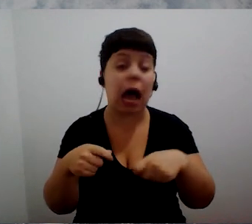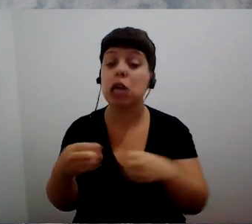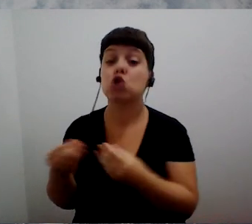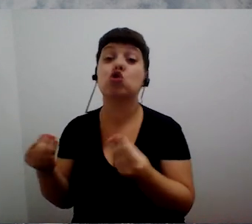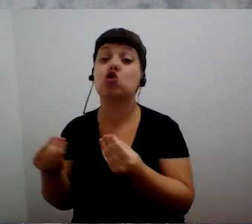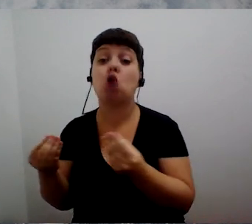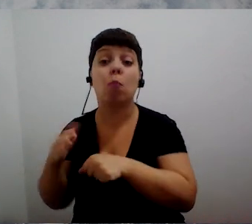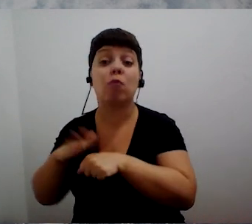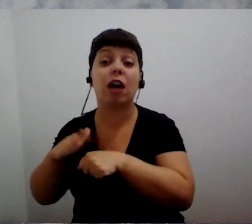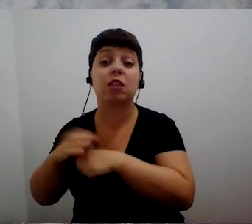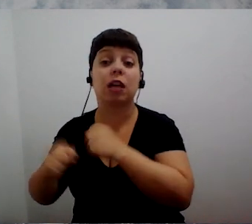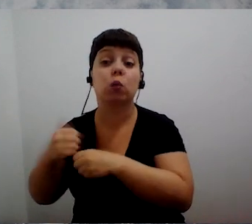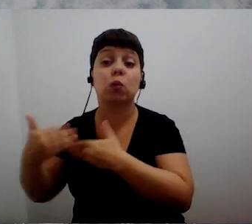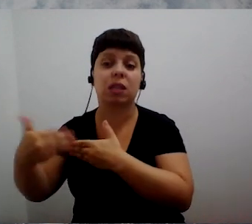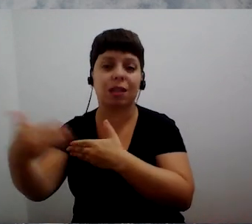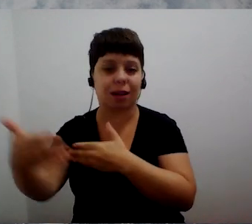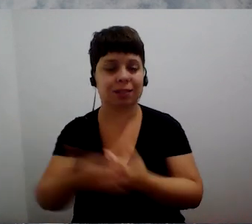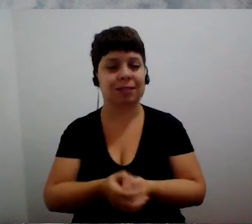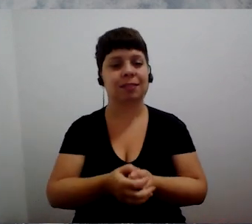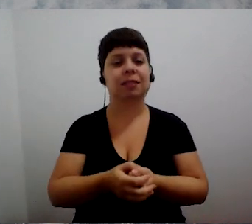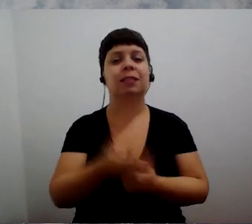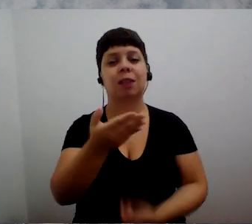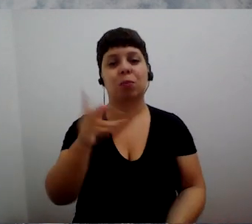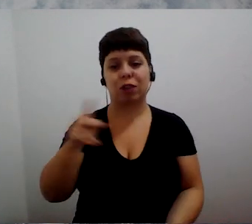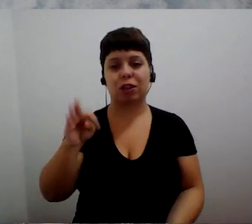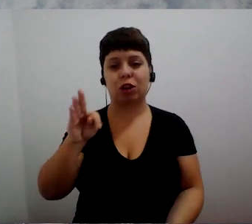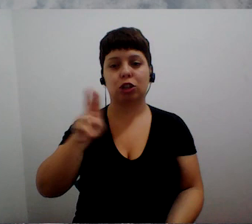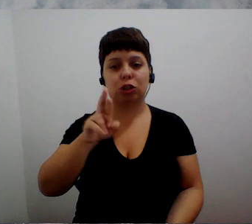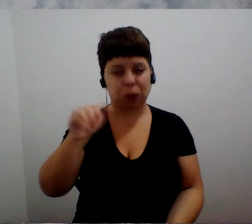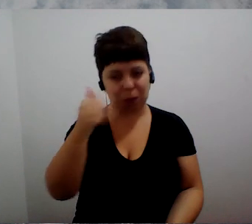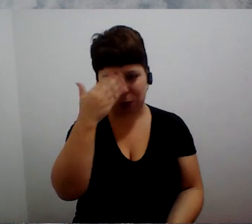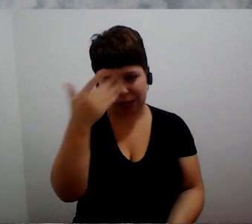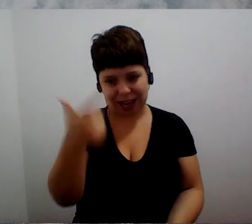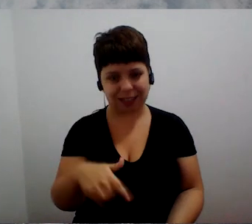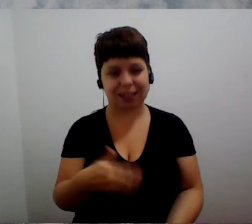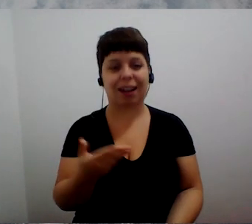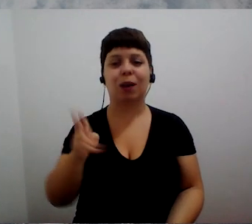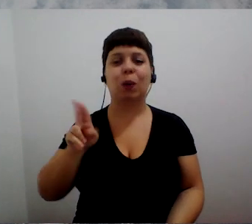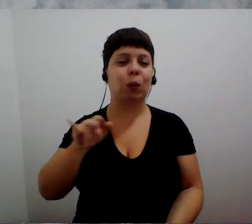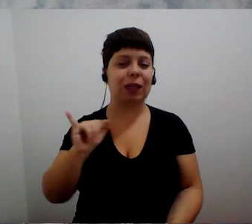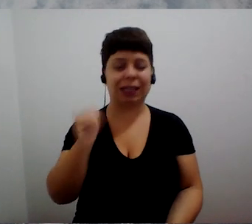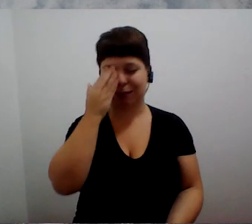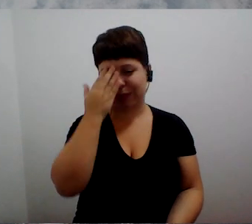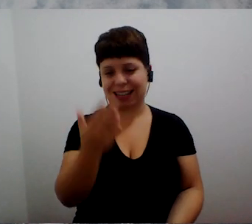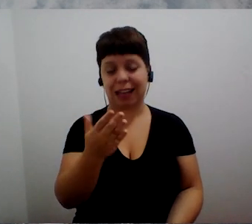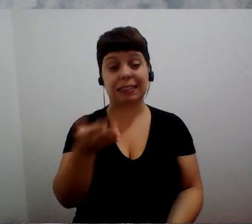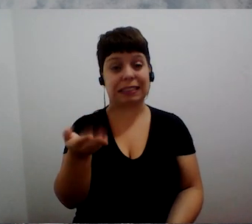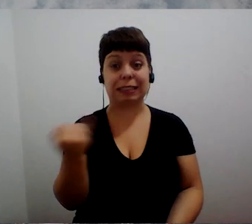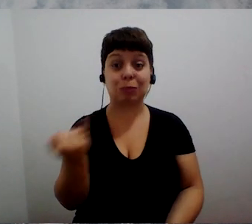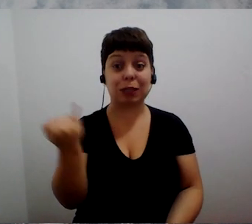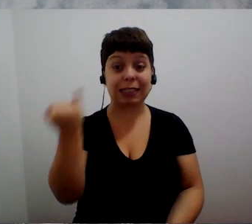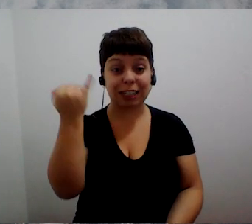is necessary and what is possible and what is it that we need to do in the years to come. So thank you very much again, Professor